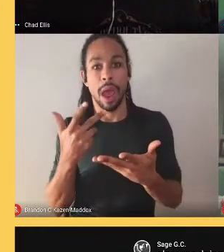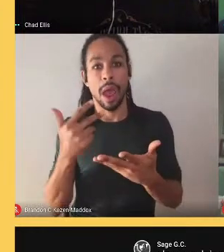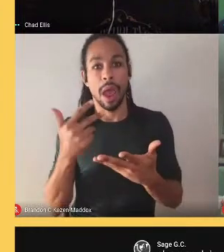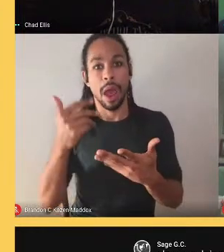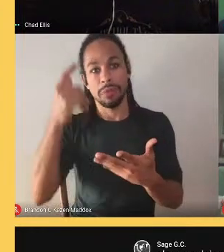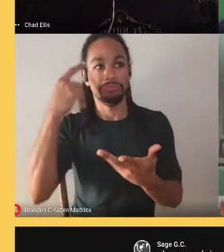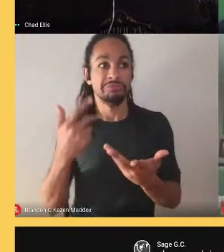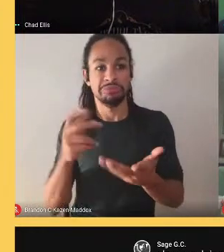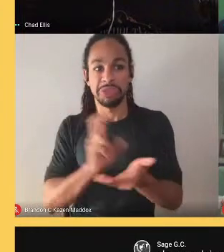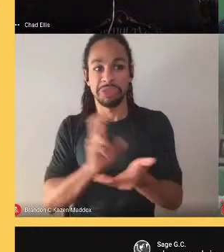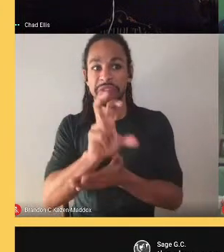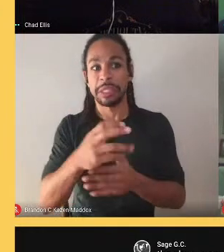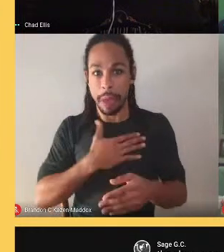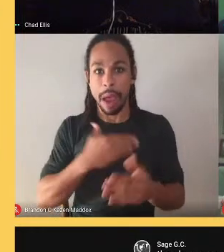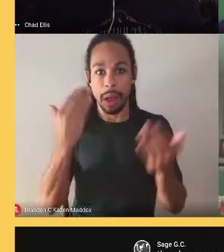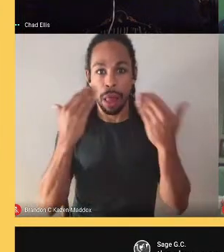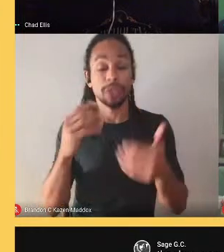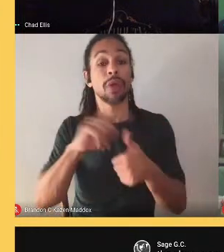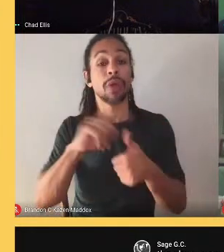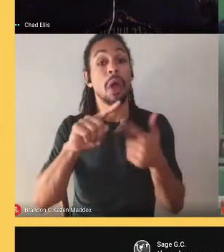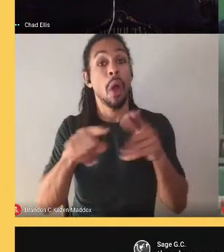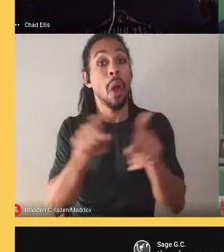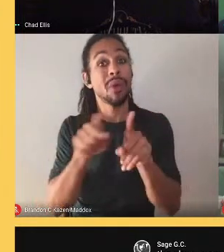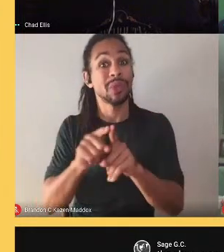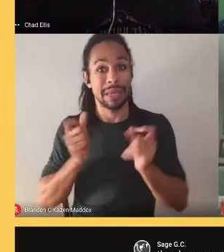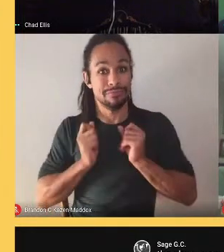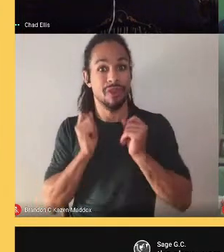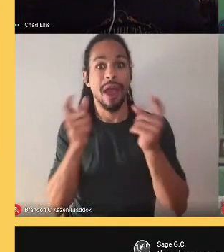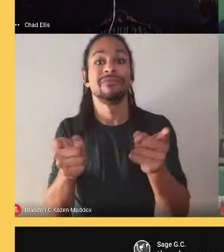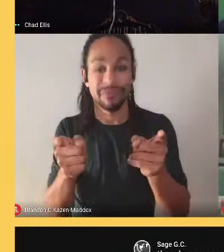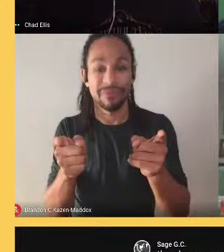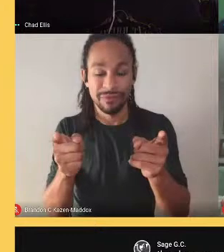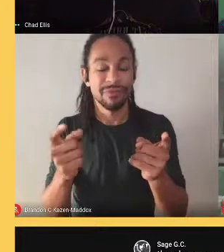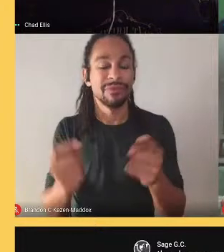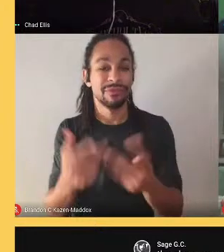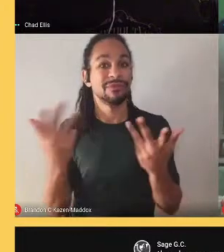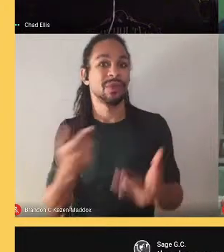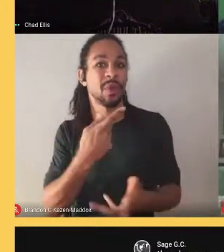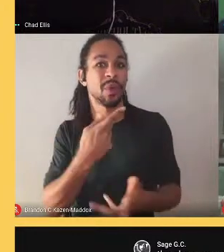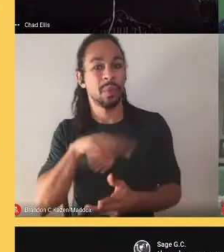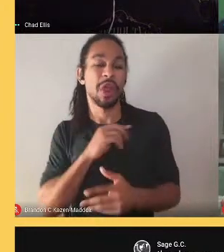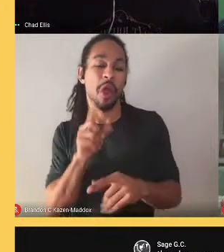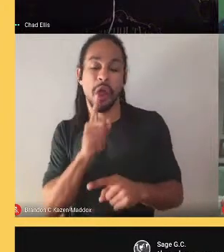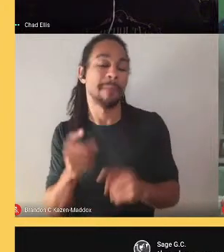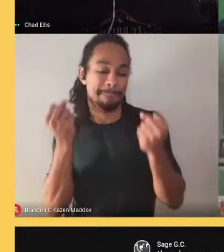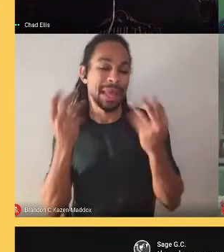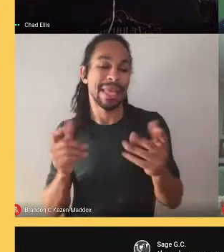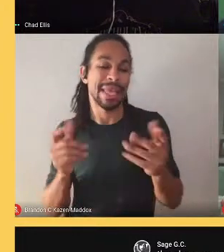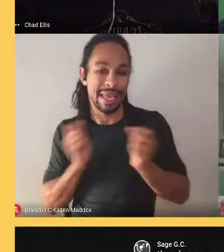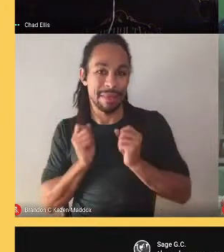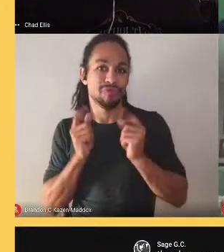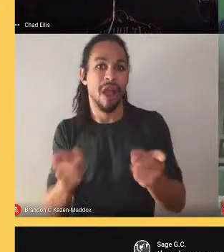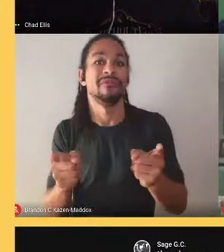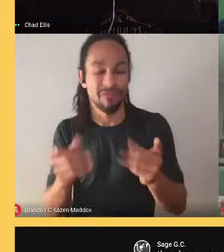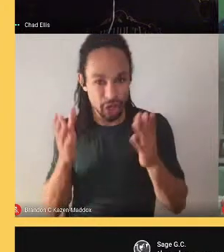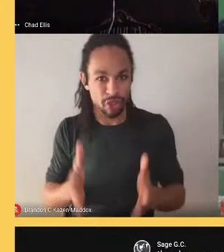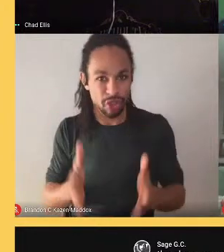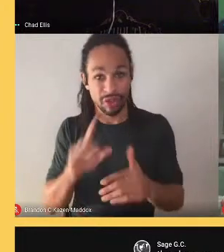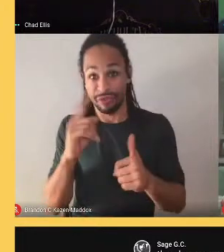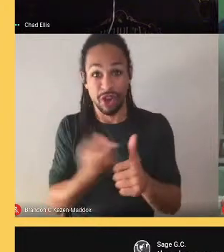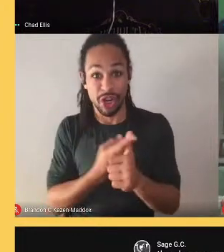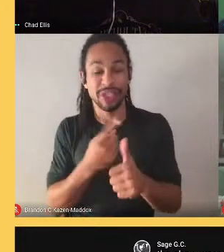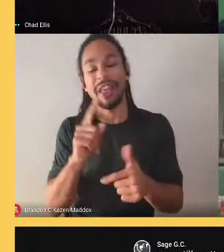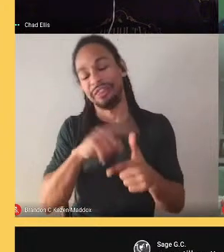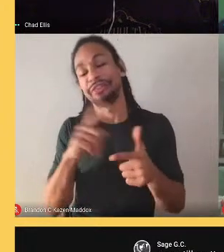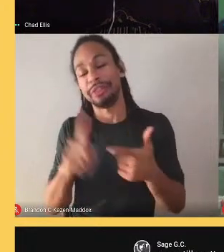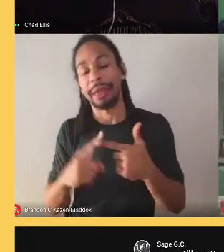of improvisers and first, and I think tabletop gamers second. So